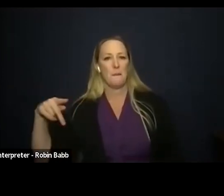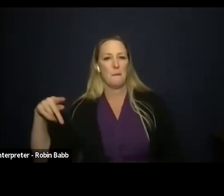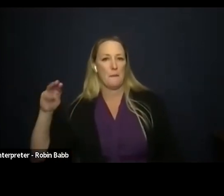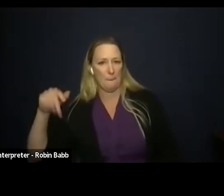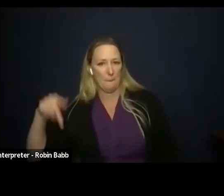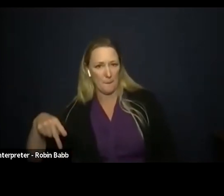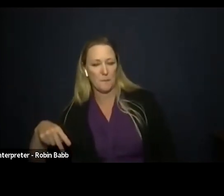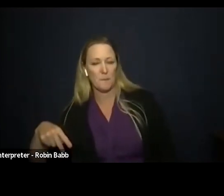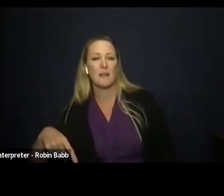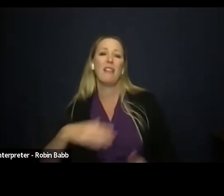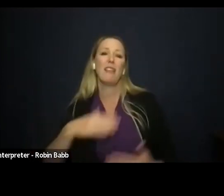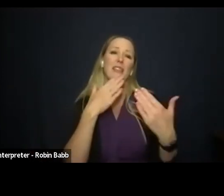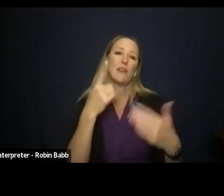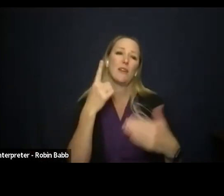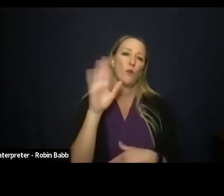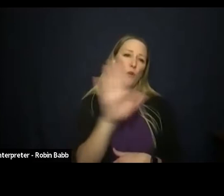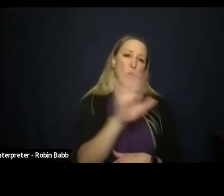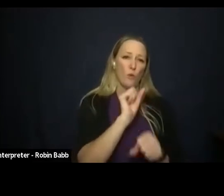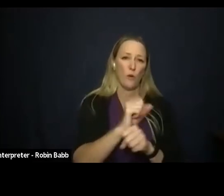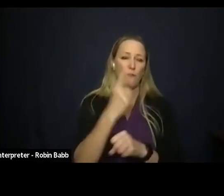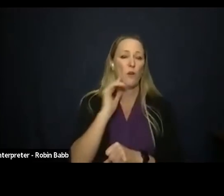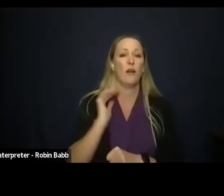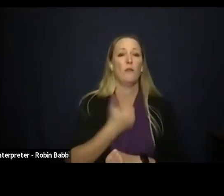continued work for our children